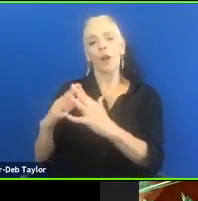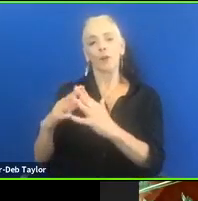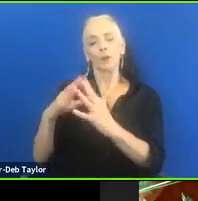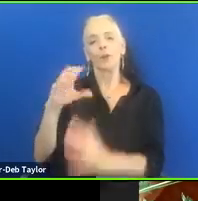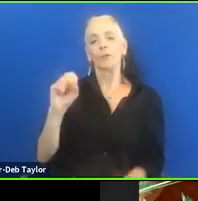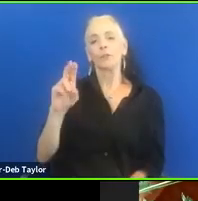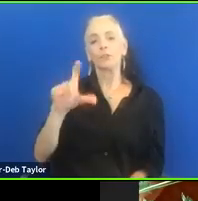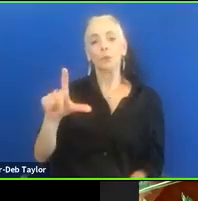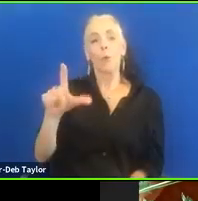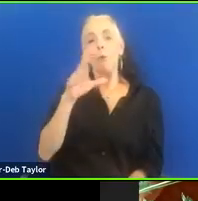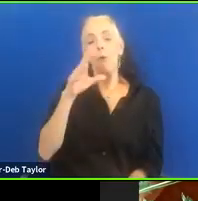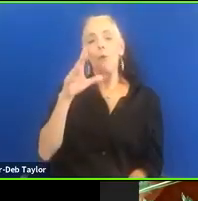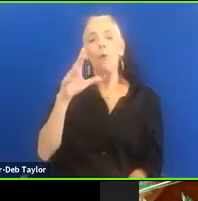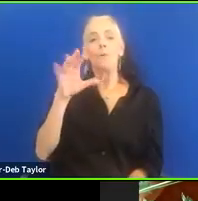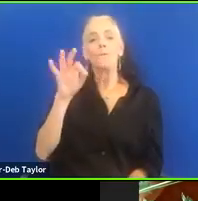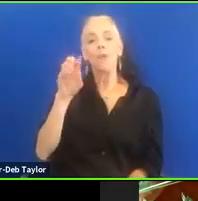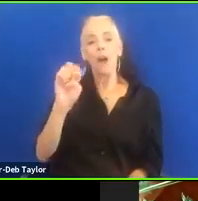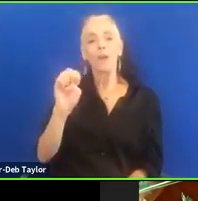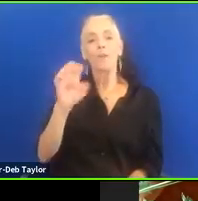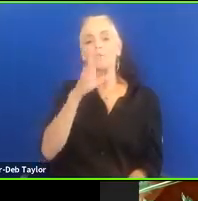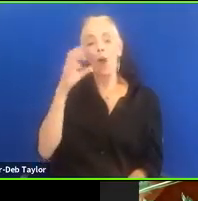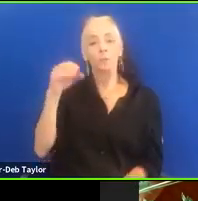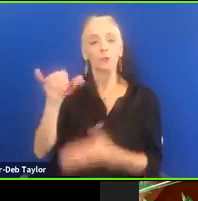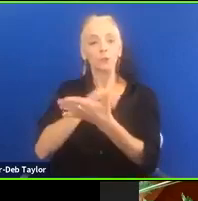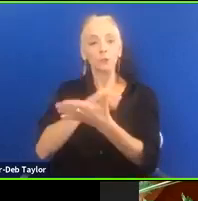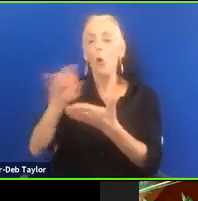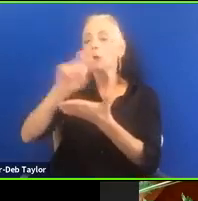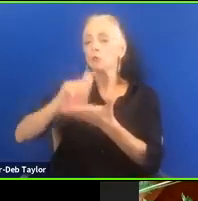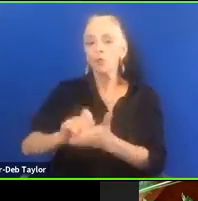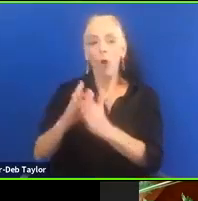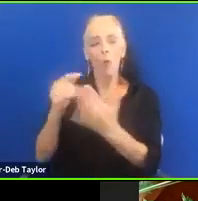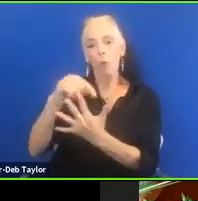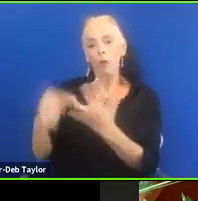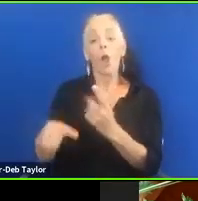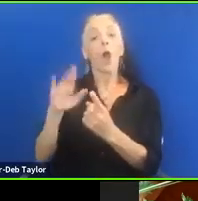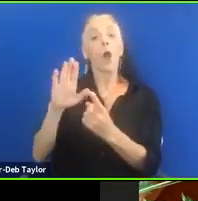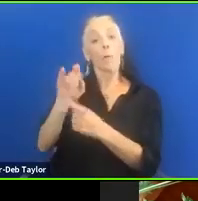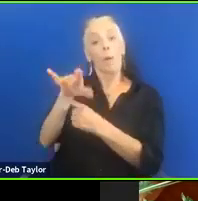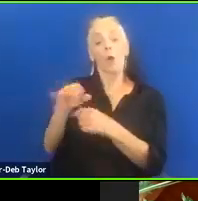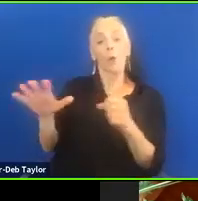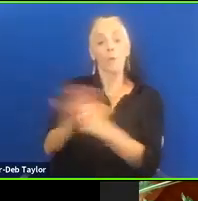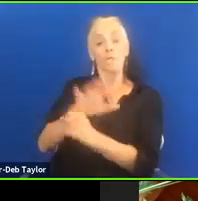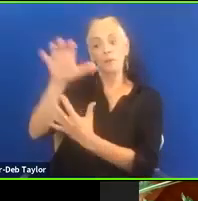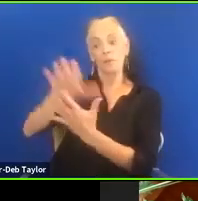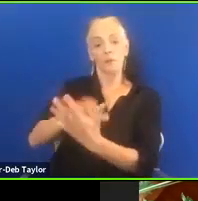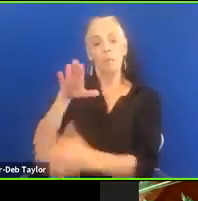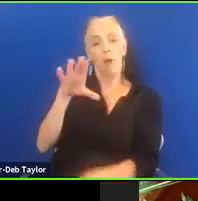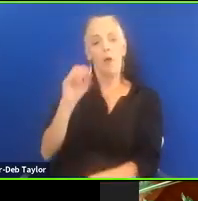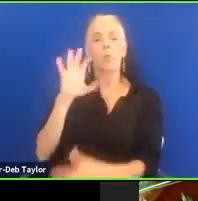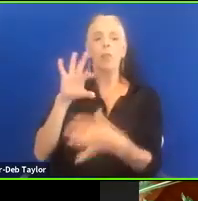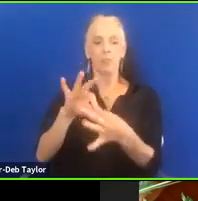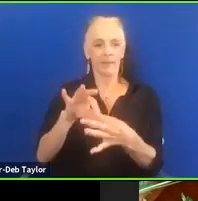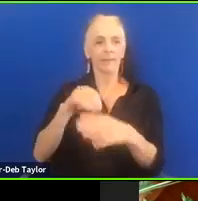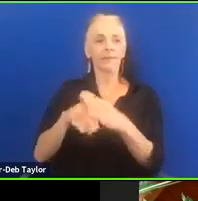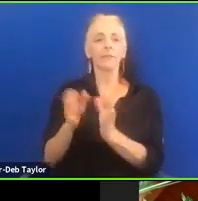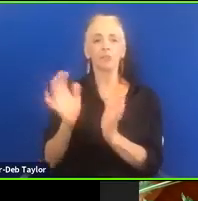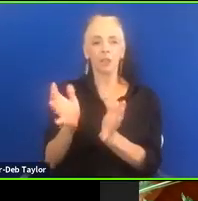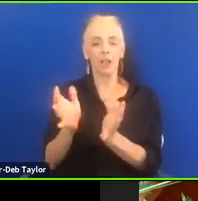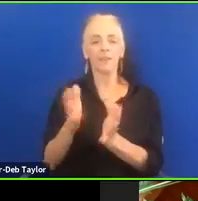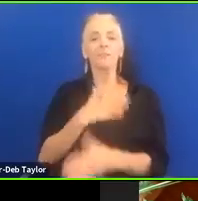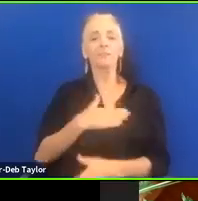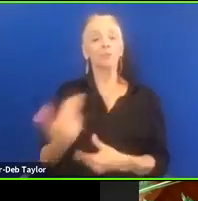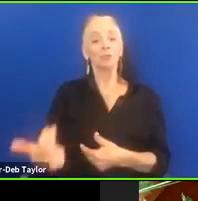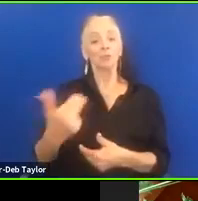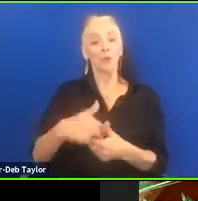things that you do, Leah. And for folks who are interested in learning more, Leah's bio, her full bio will be linked in the chat. Please join me